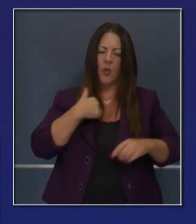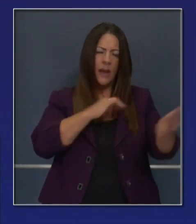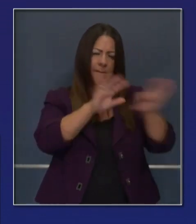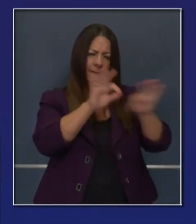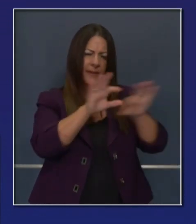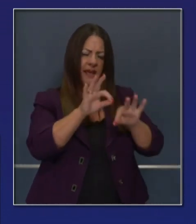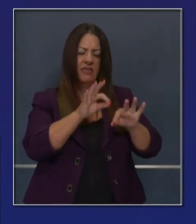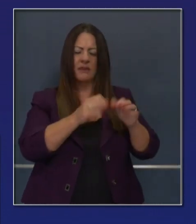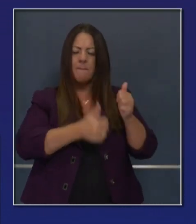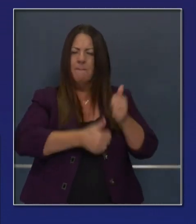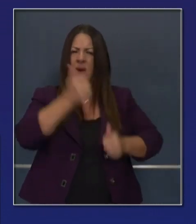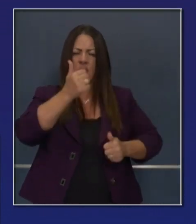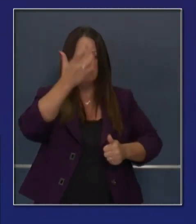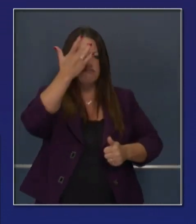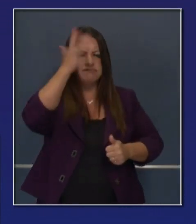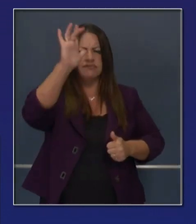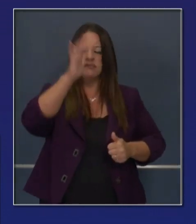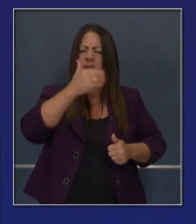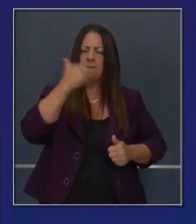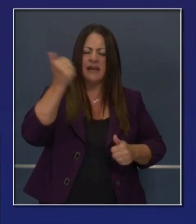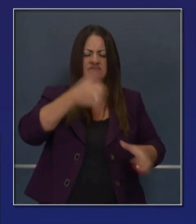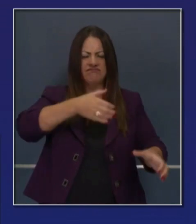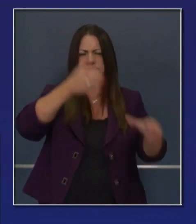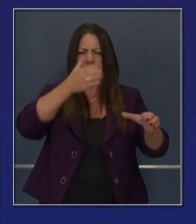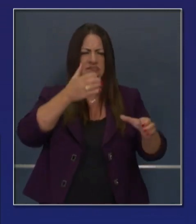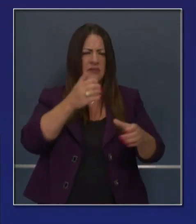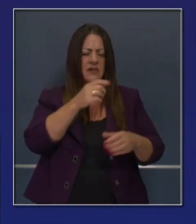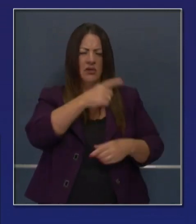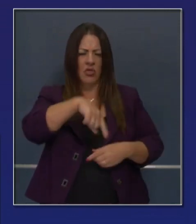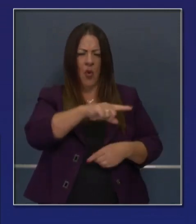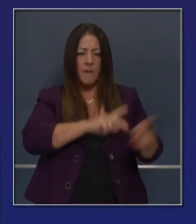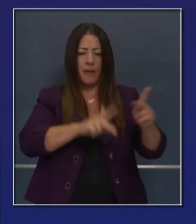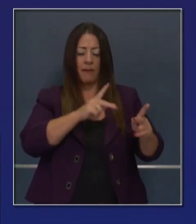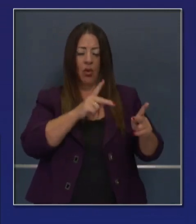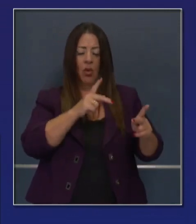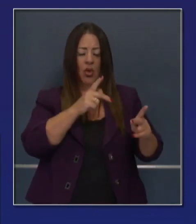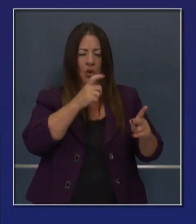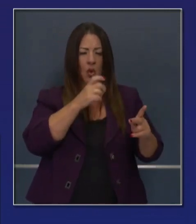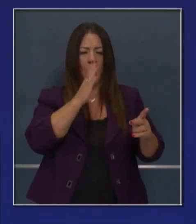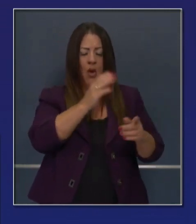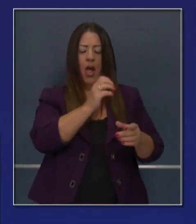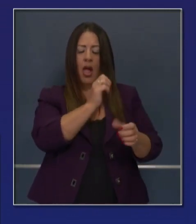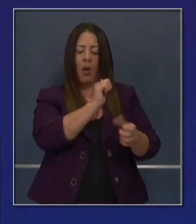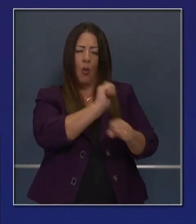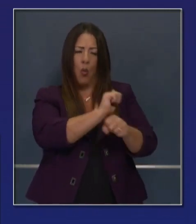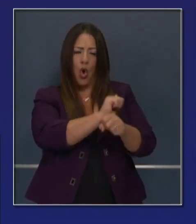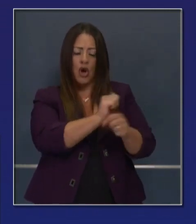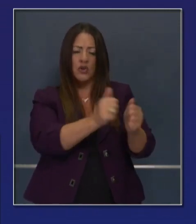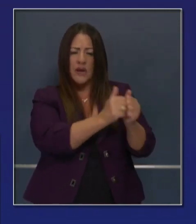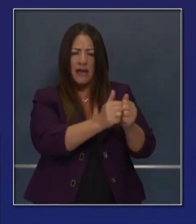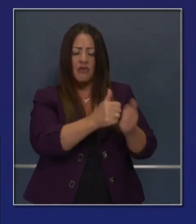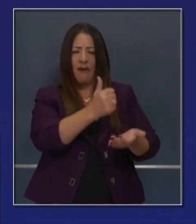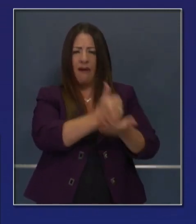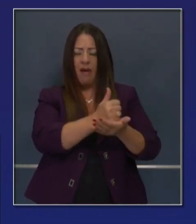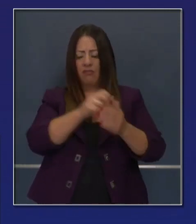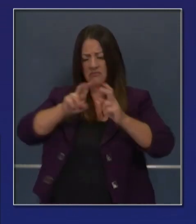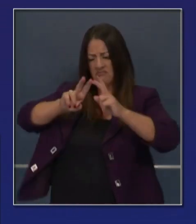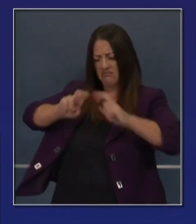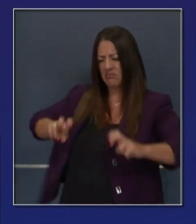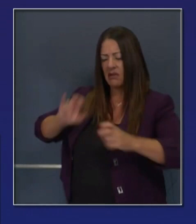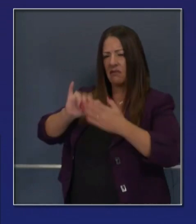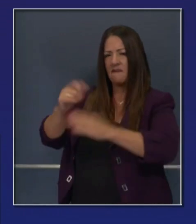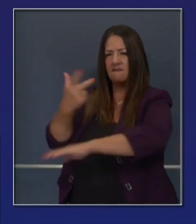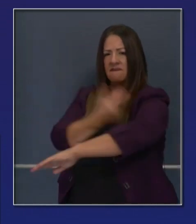brightest. We're so proud of California. I'm so proud of this country in terms of the human resources that we have at these